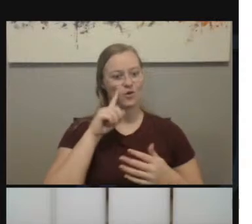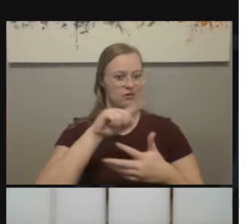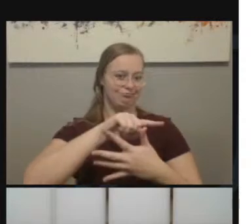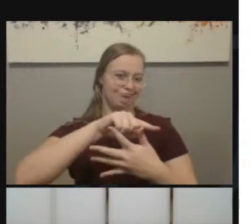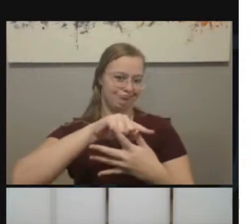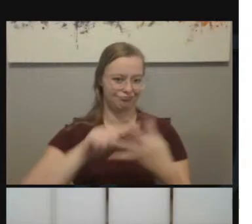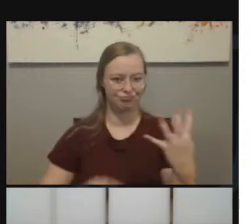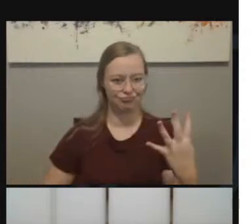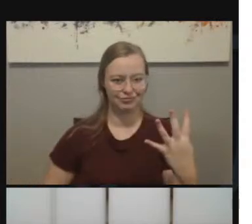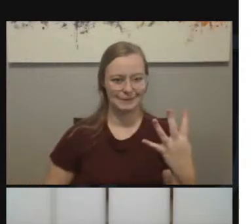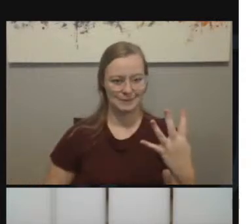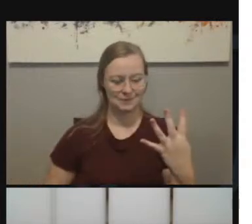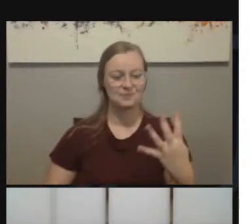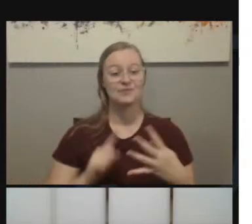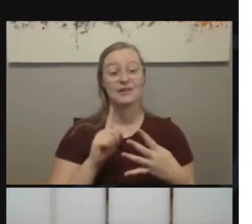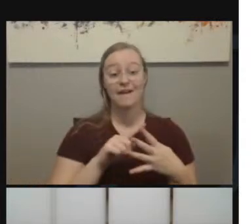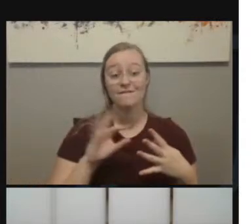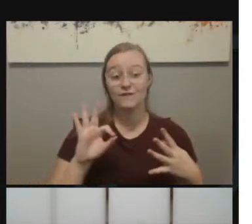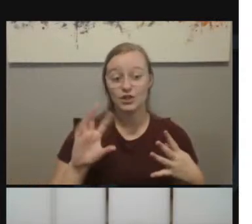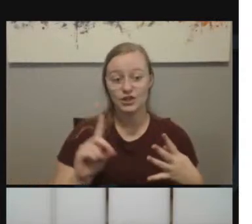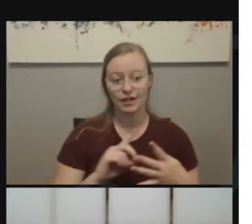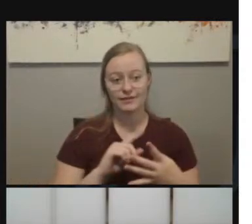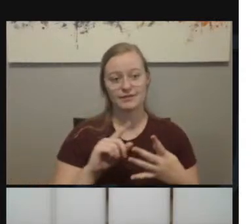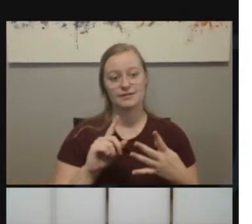Frederick Douglass, the Anthonys.